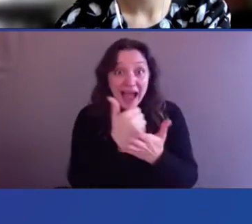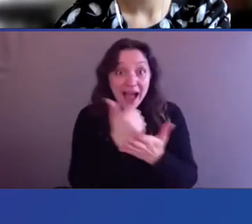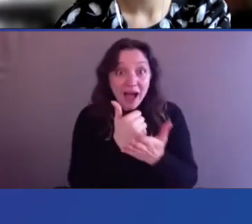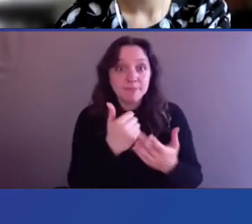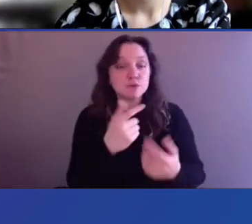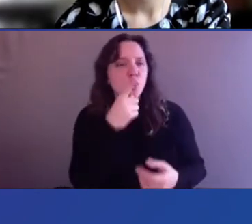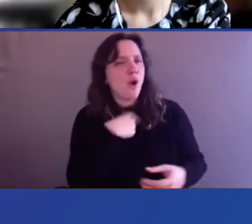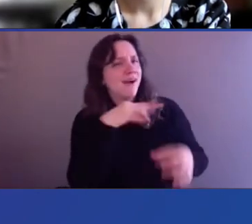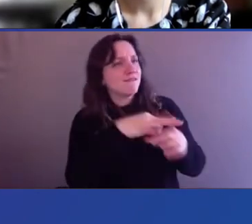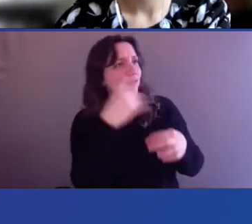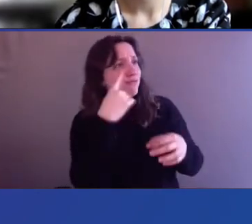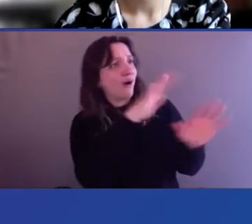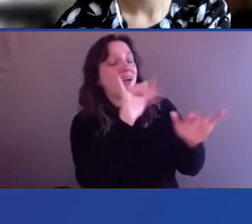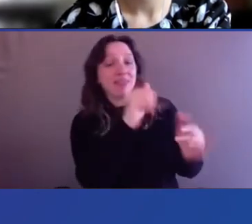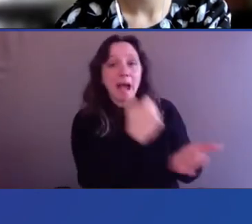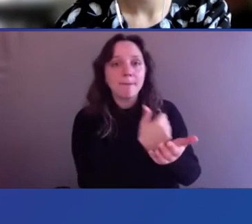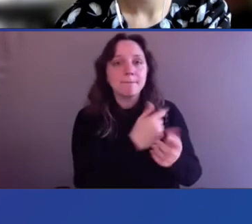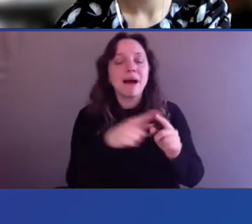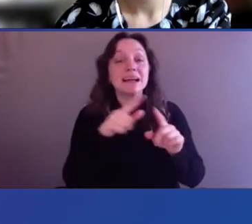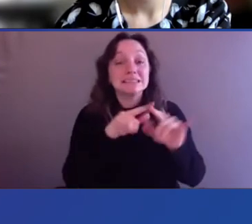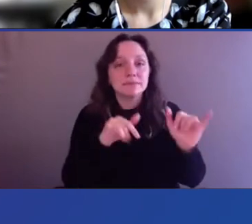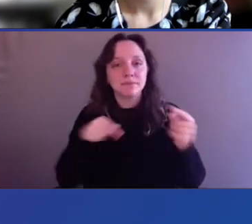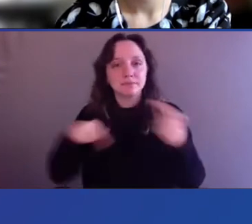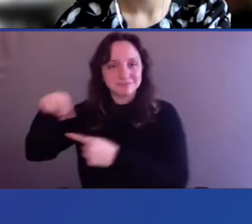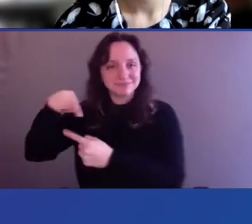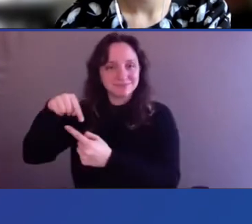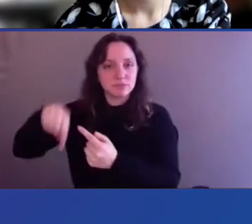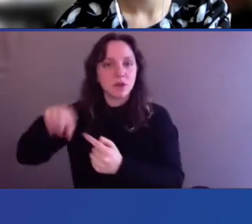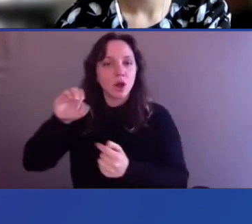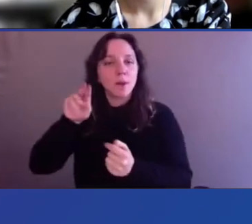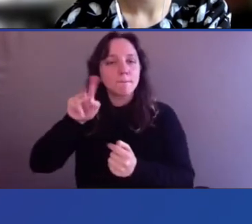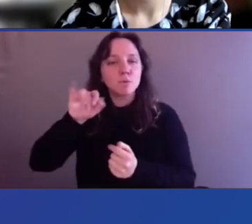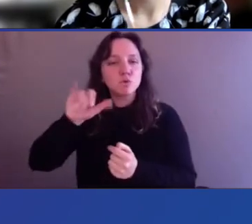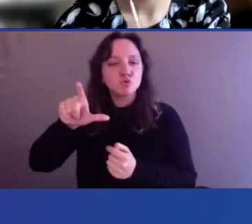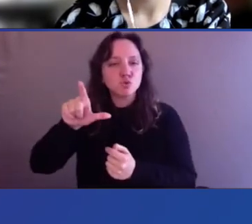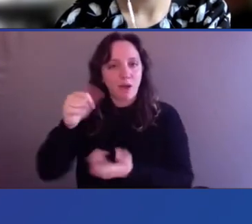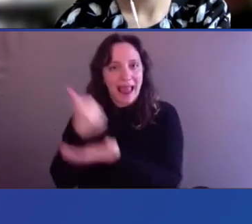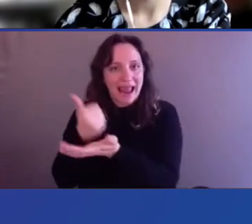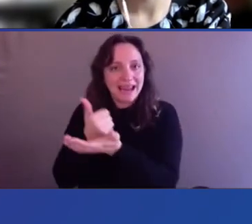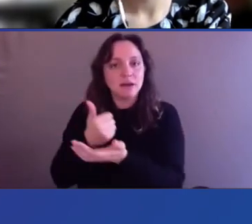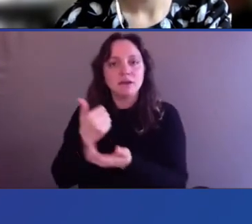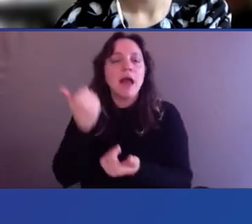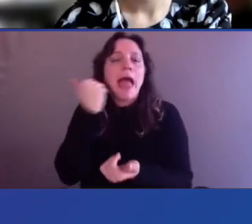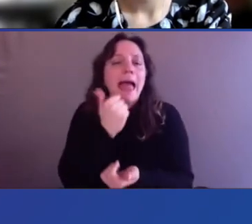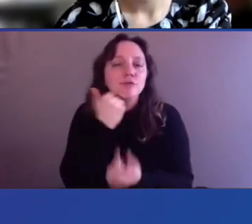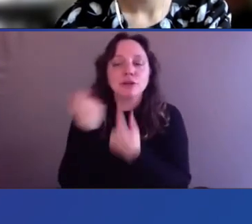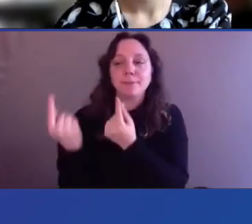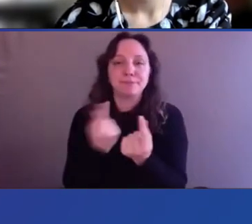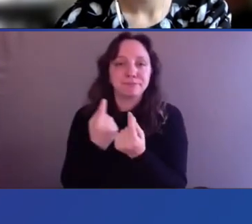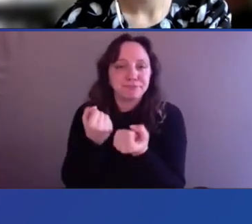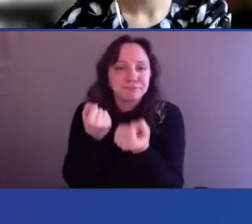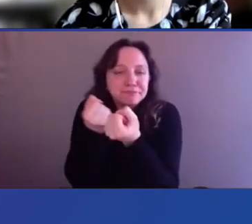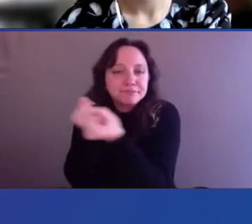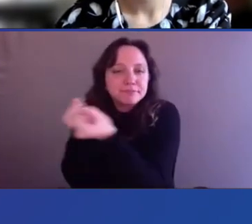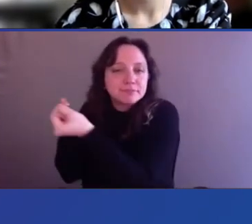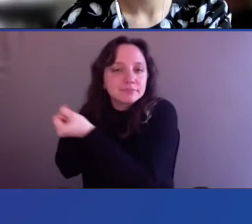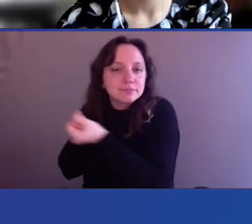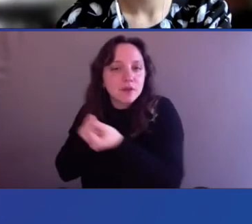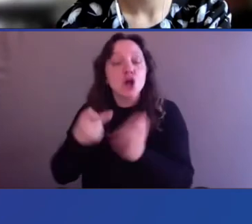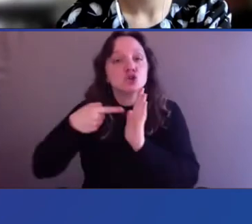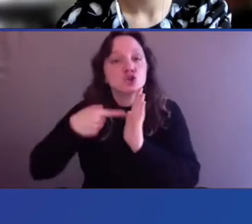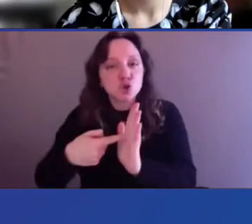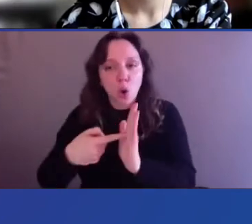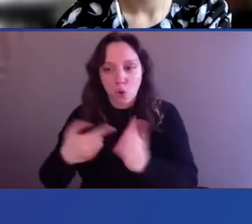participating in mutual aid efforts. It's just a small daily acts that cumulatively show that the Asian American